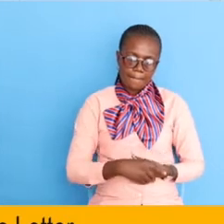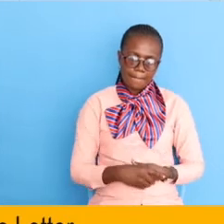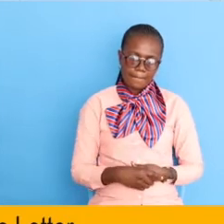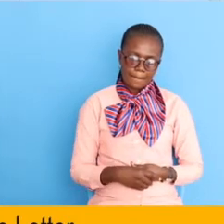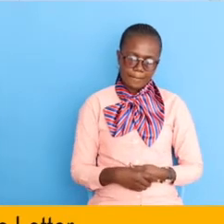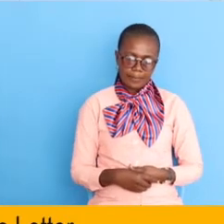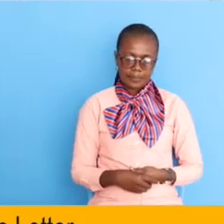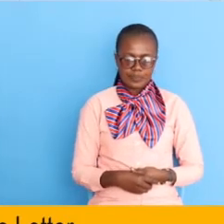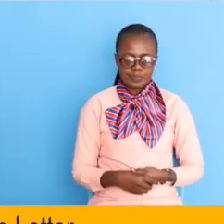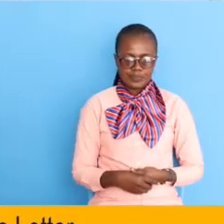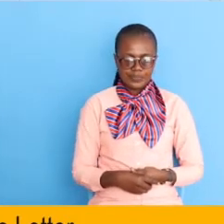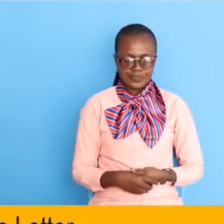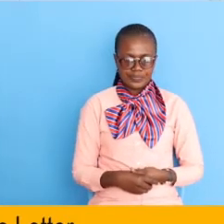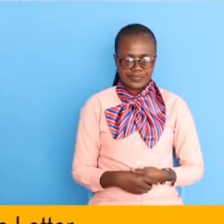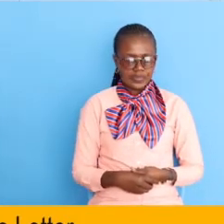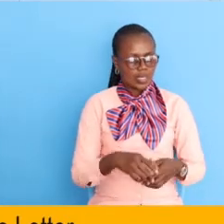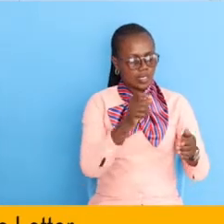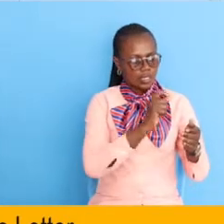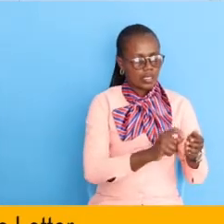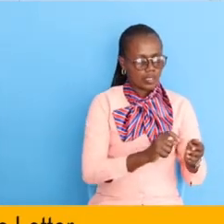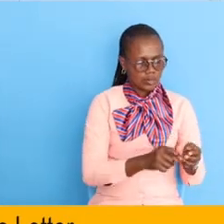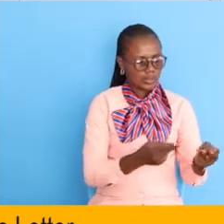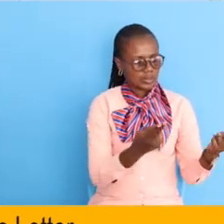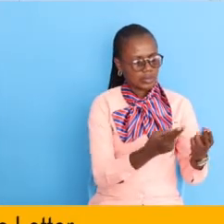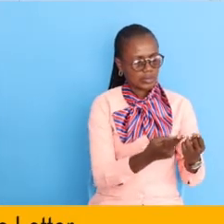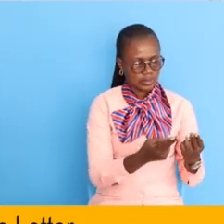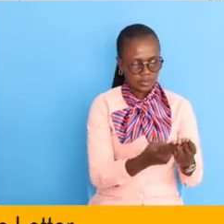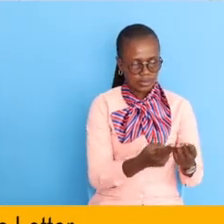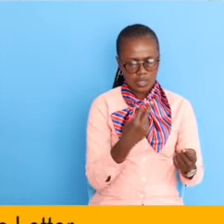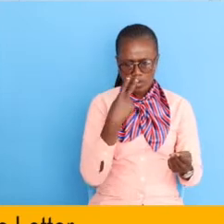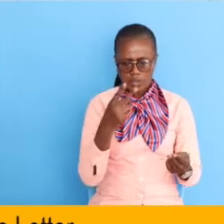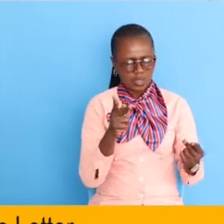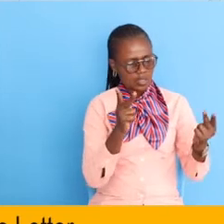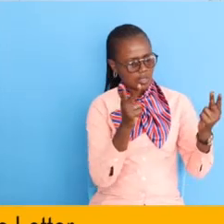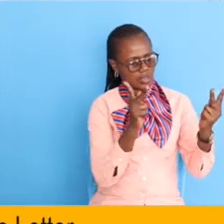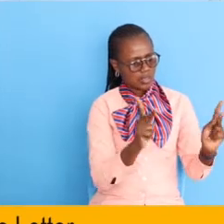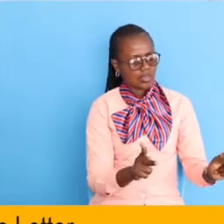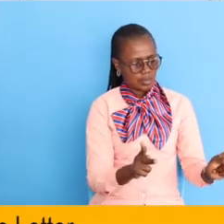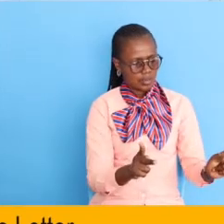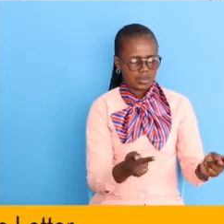I may have to demonstrate on the way how we write the three elements all together,